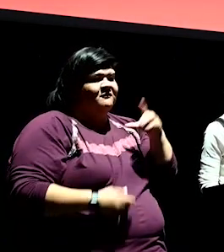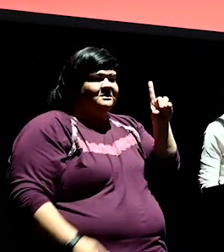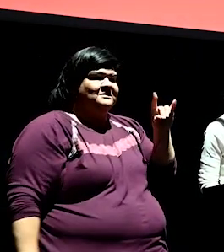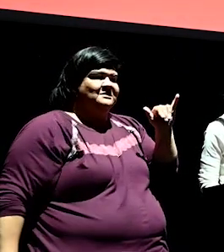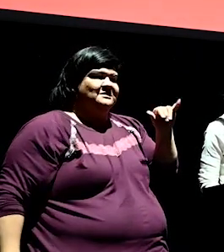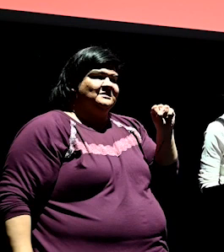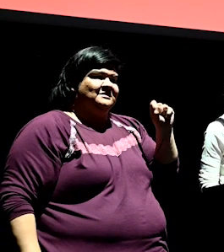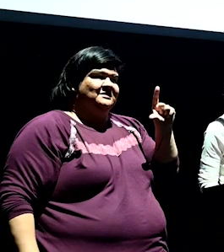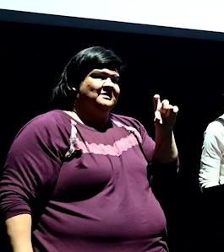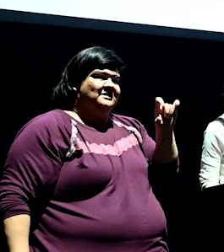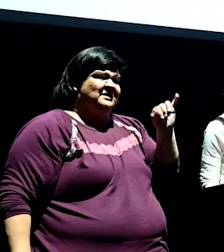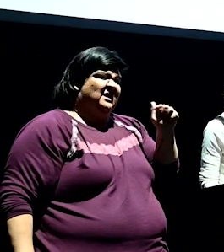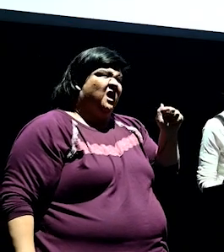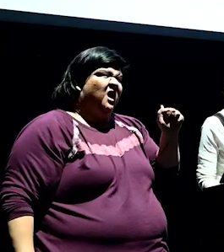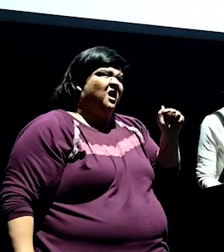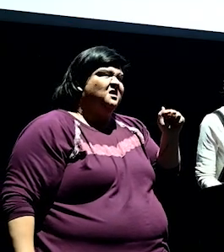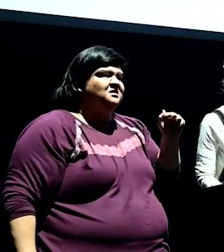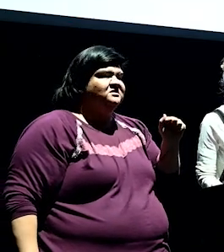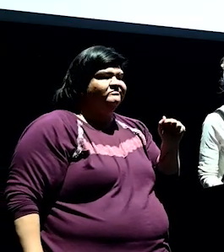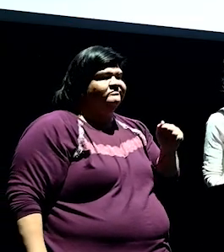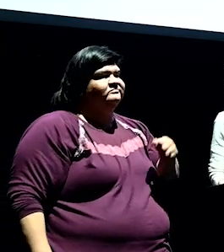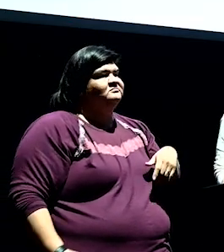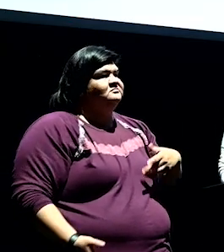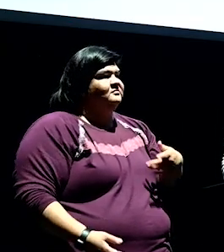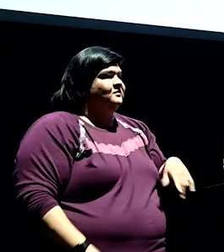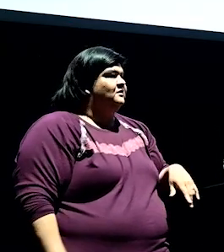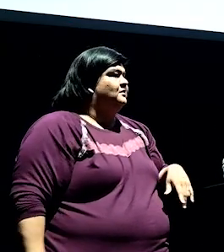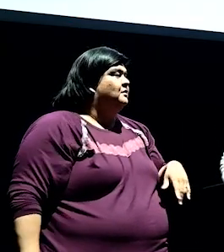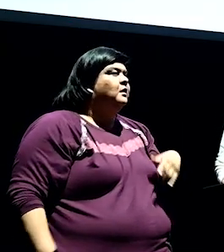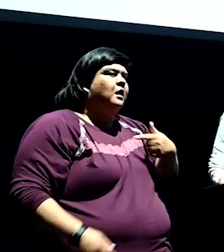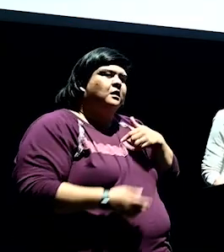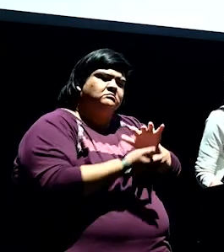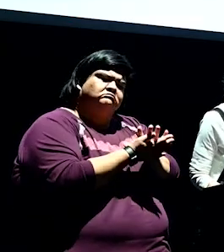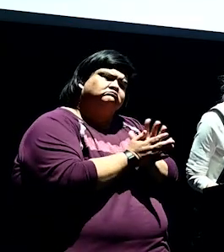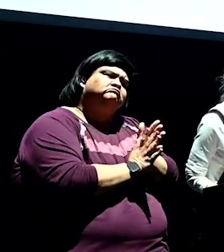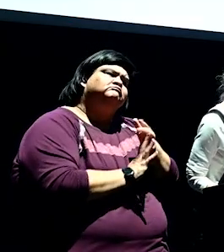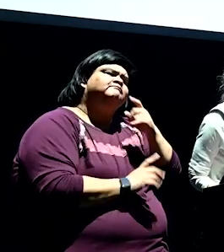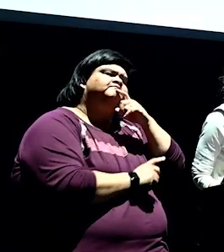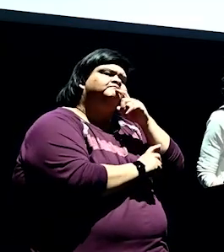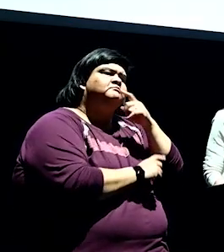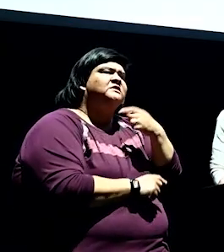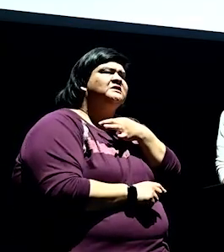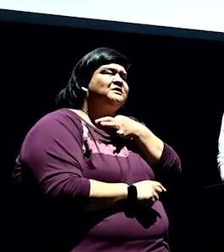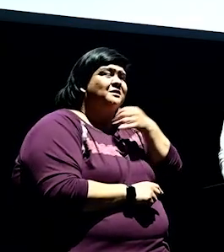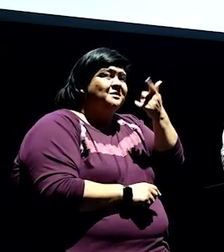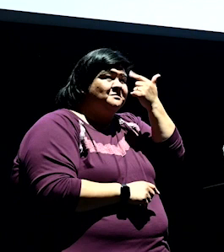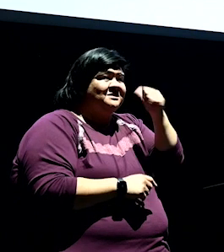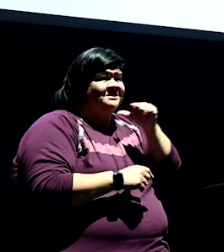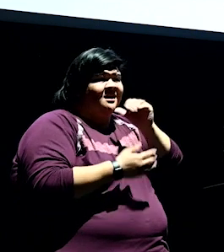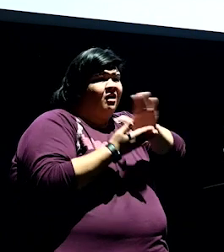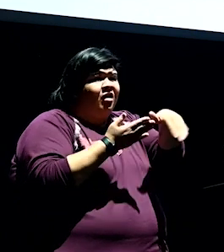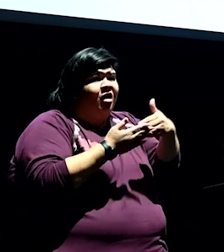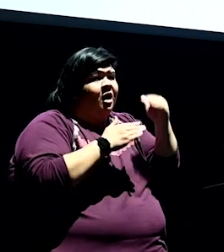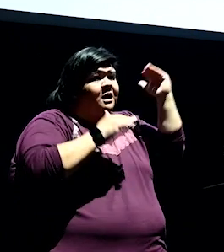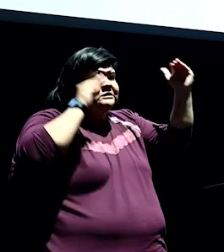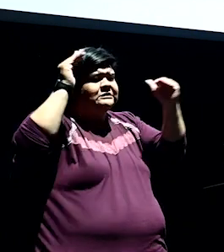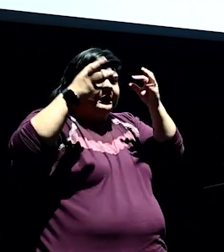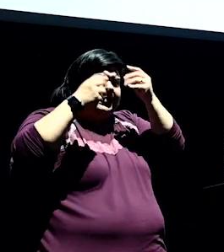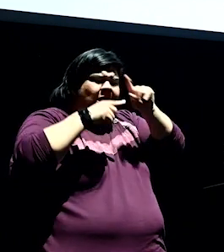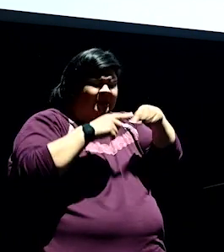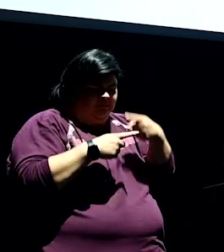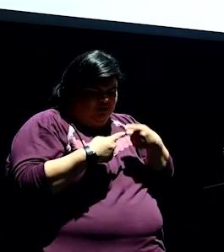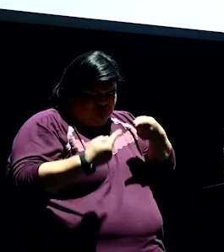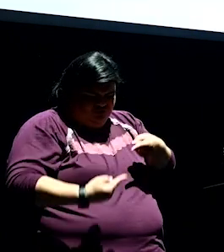the room. So I became curious about this, because not all adults think about reading and why it was hard.